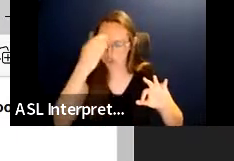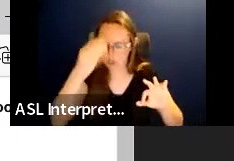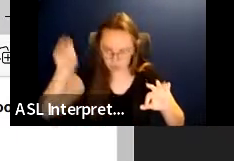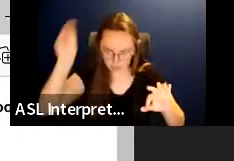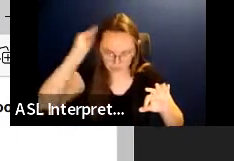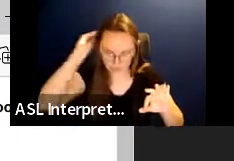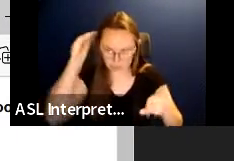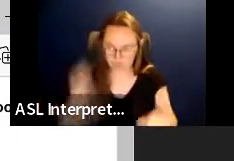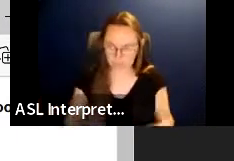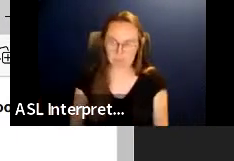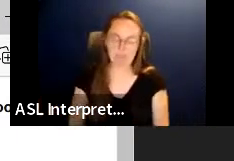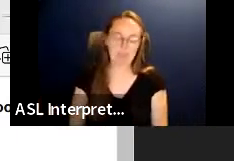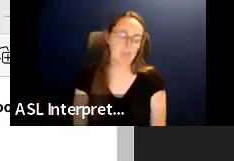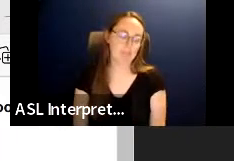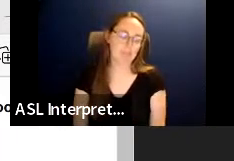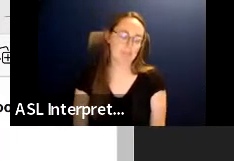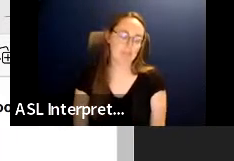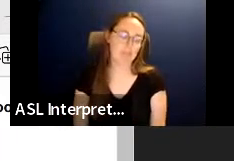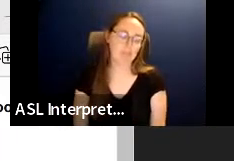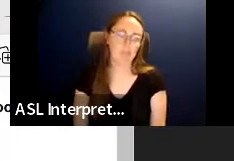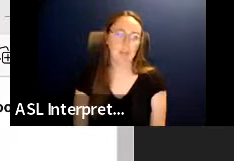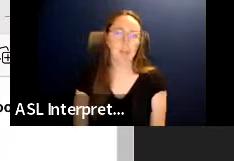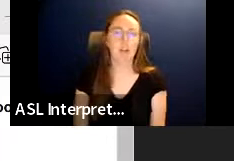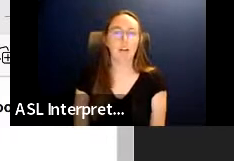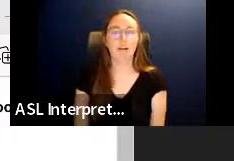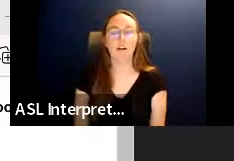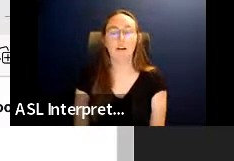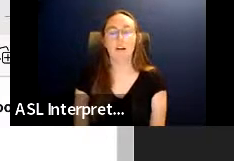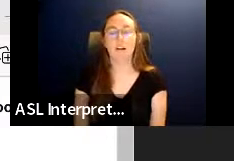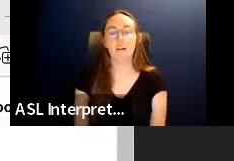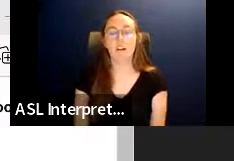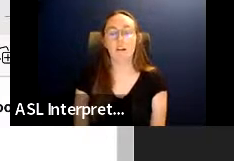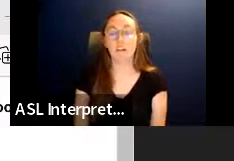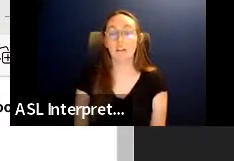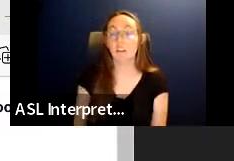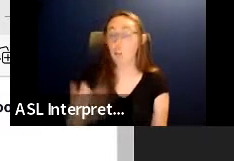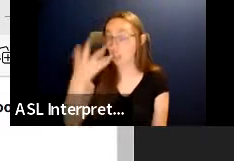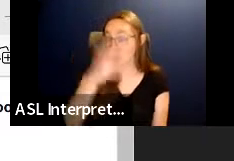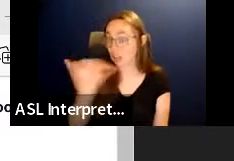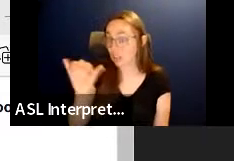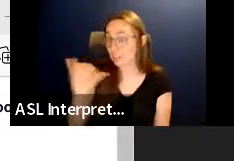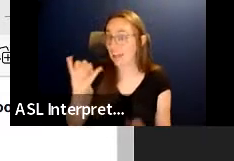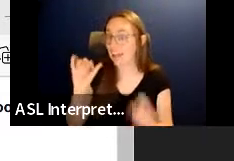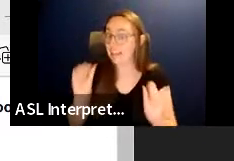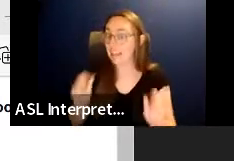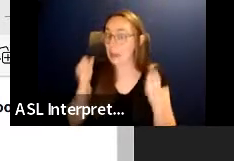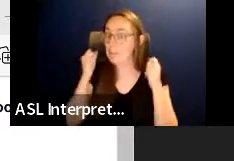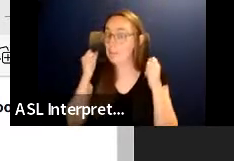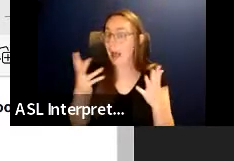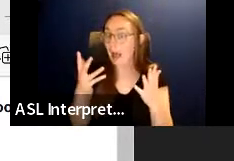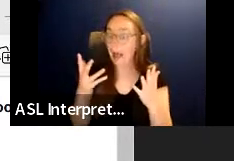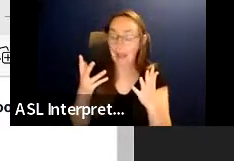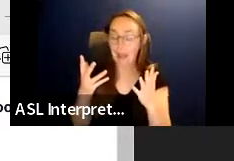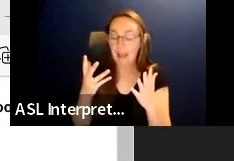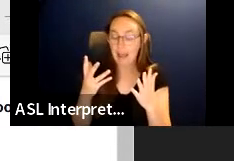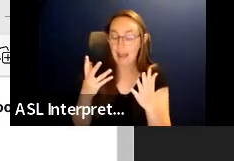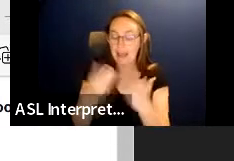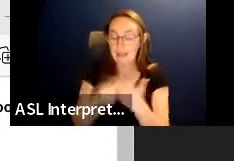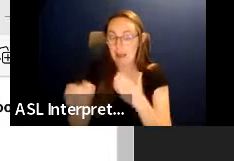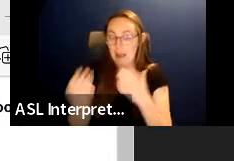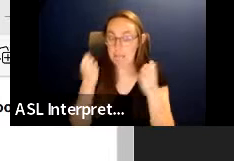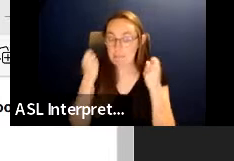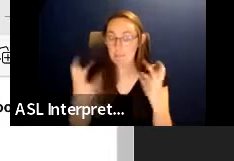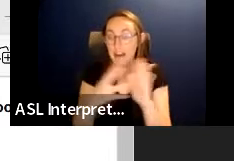that on that. And it looks like you can buy multiple if you want to give some out as gifts too.